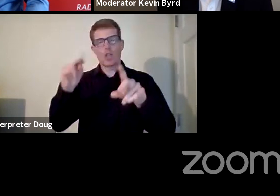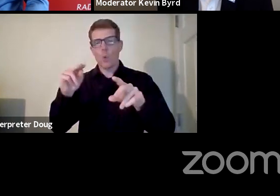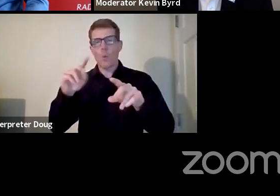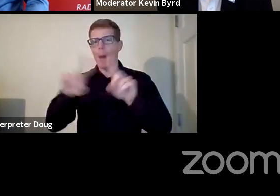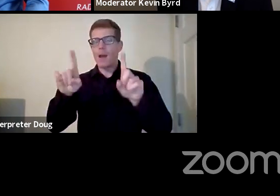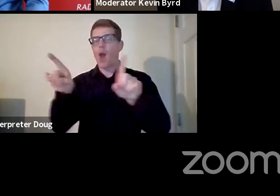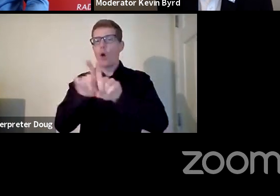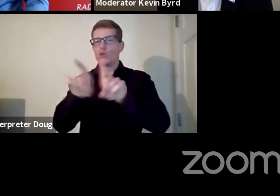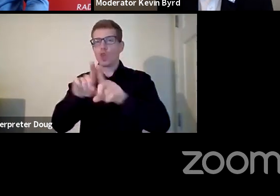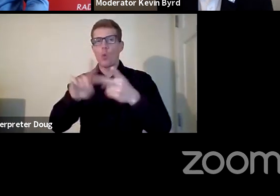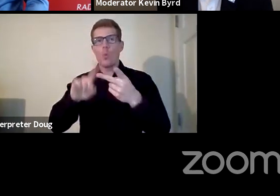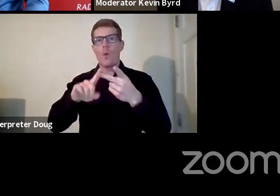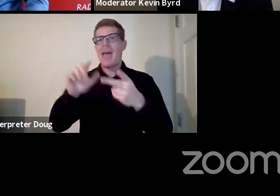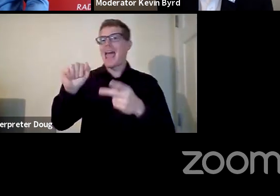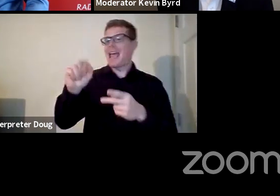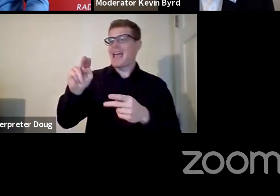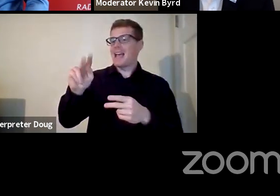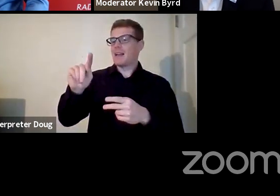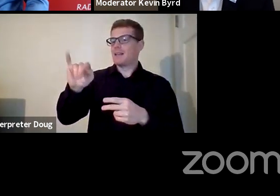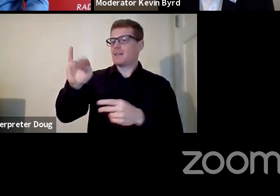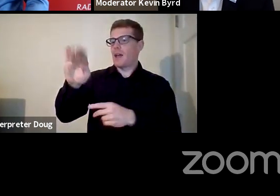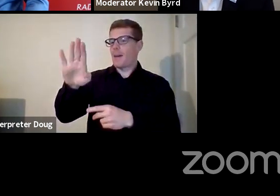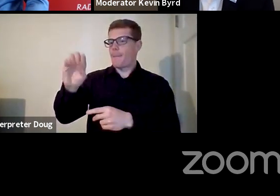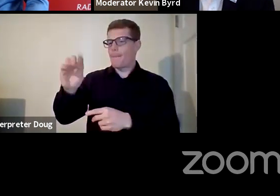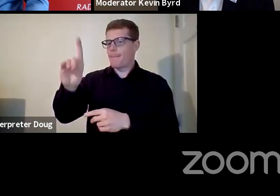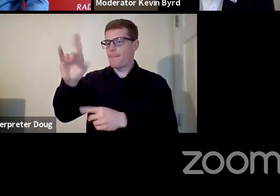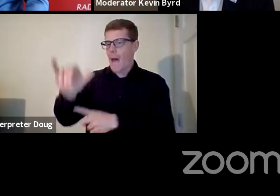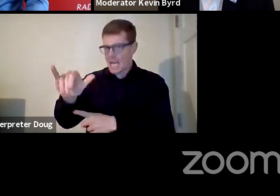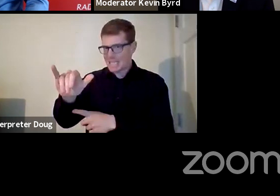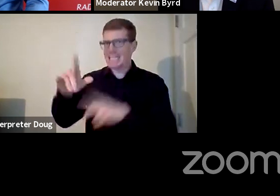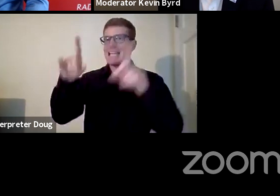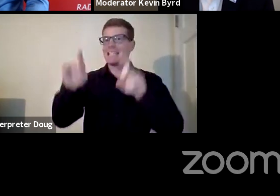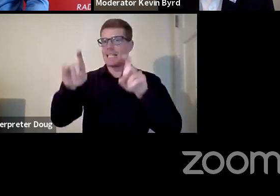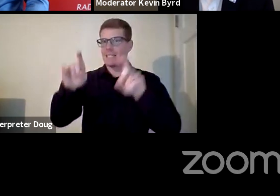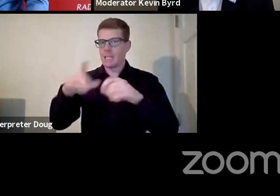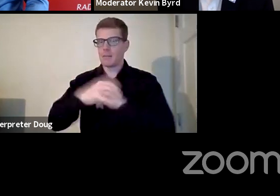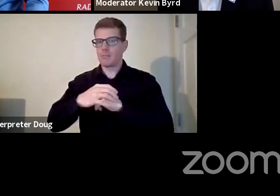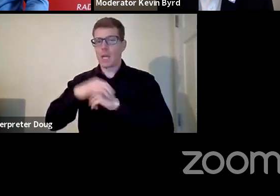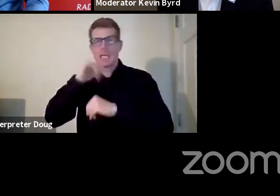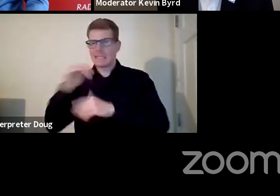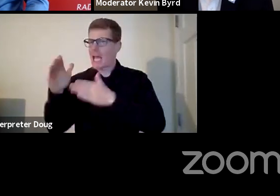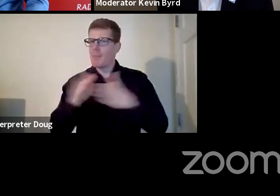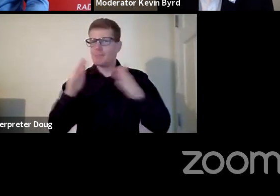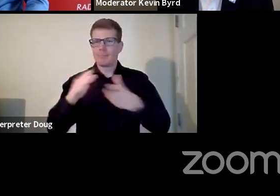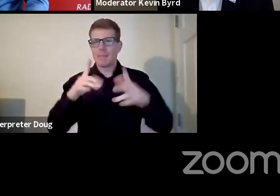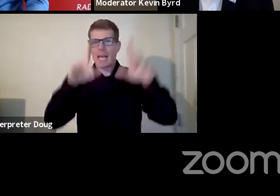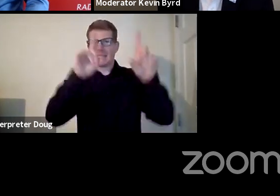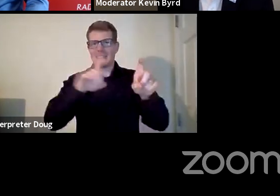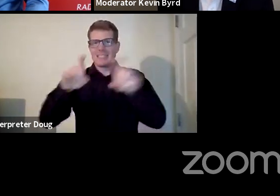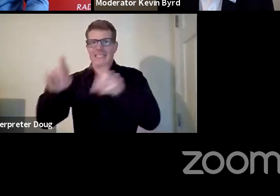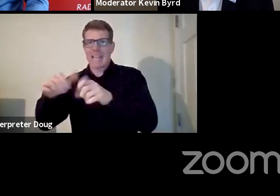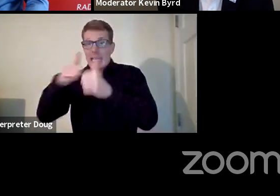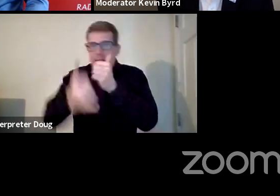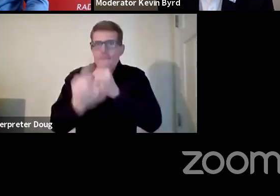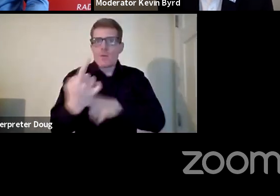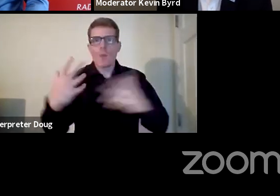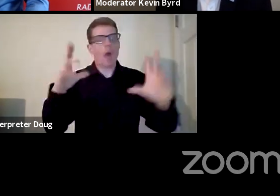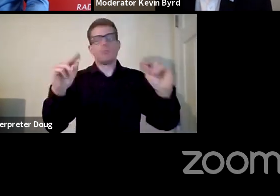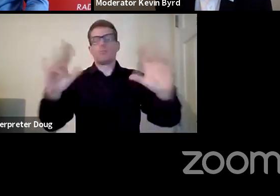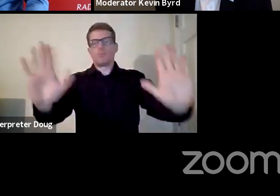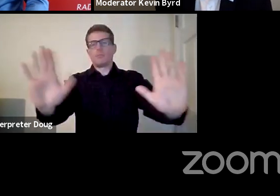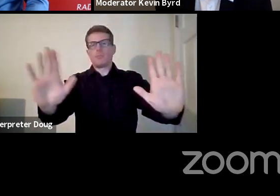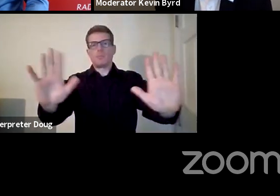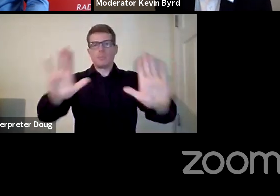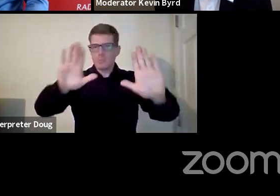or serologic testing. We're not planning to test everyone. We're trying to be focused about that. I think that's really